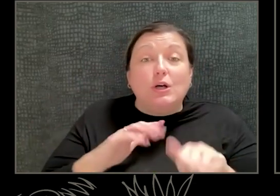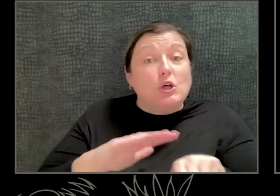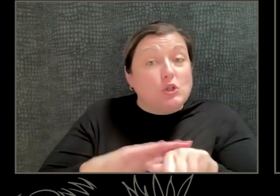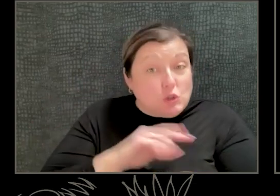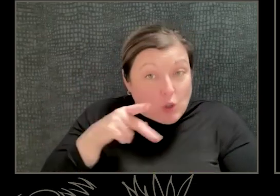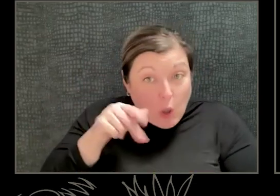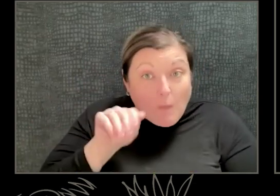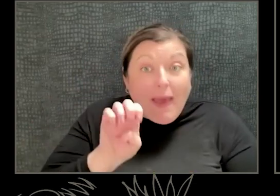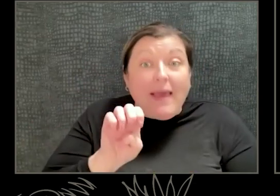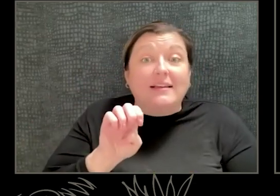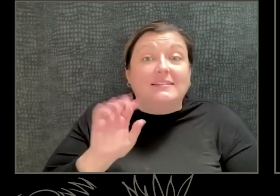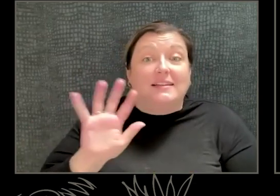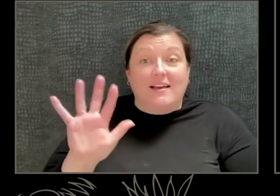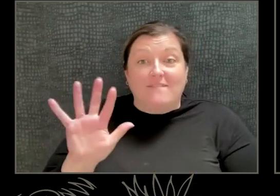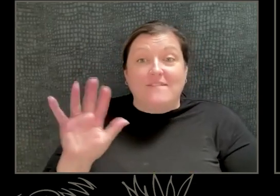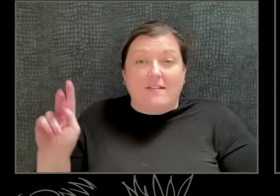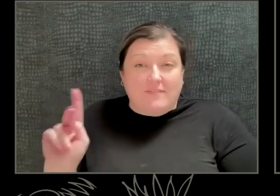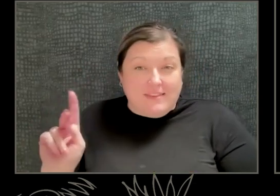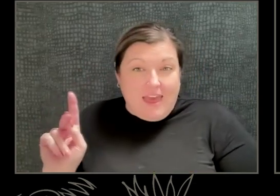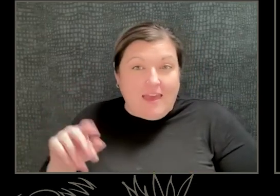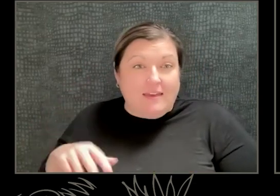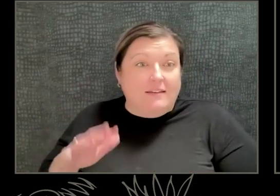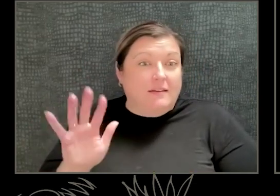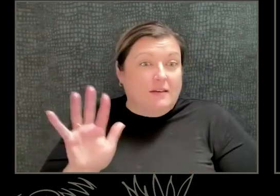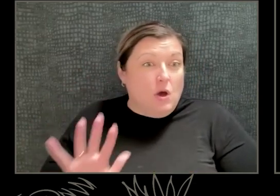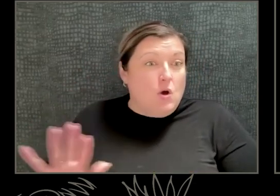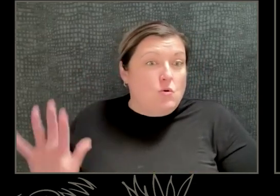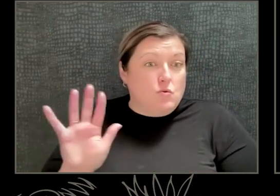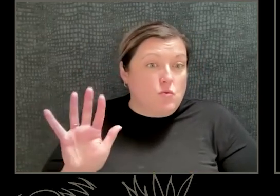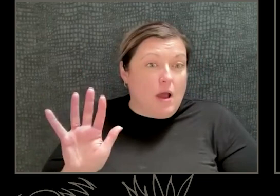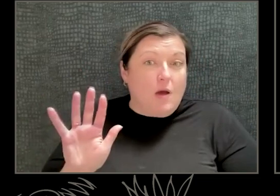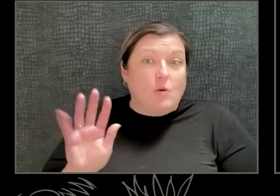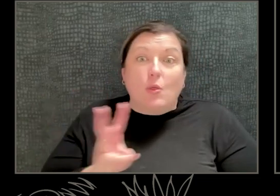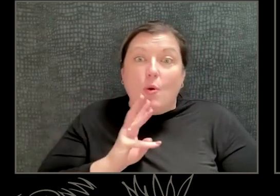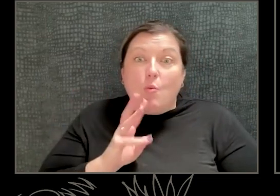pace 5K around